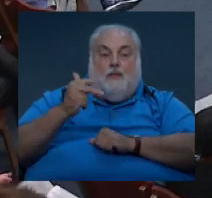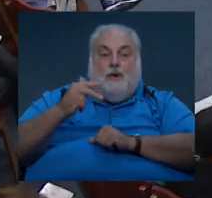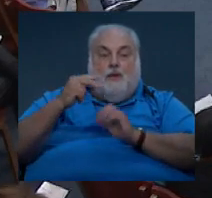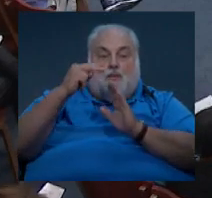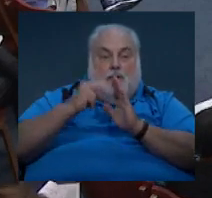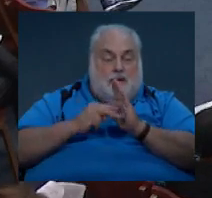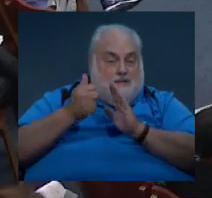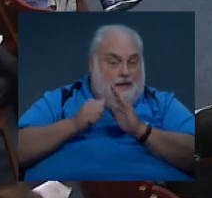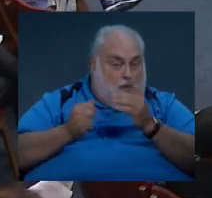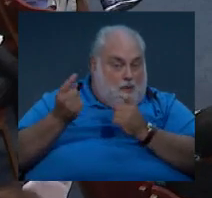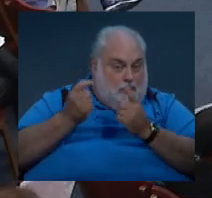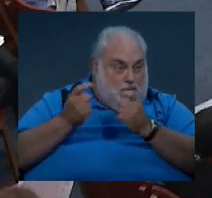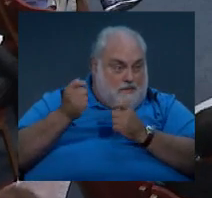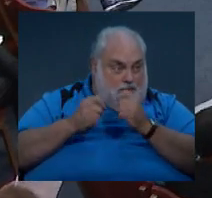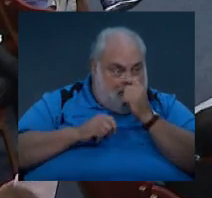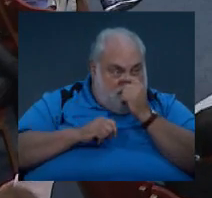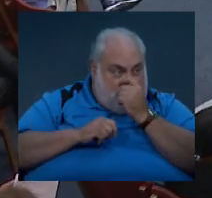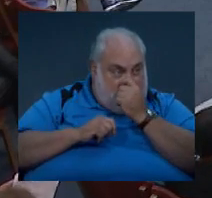of the ordinance. Are there any questions?